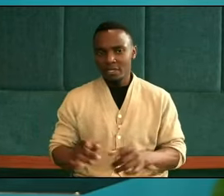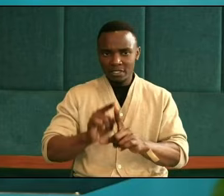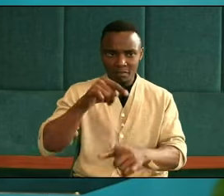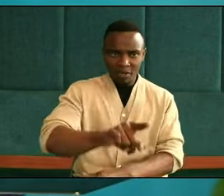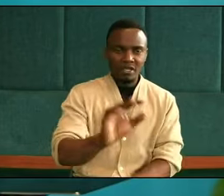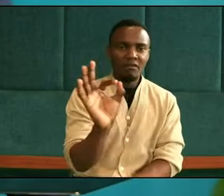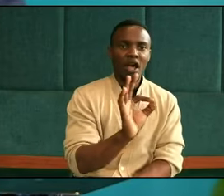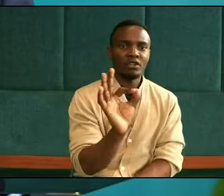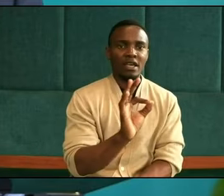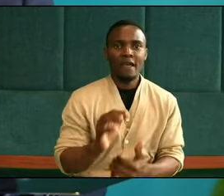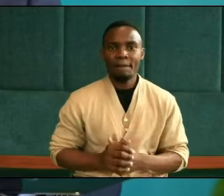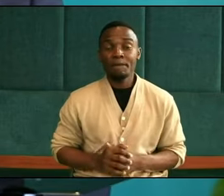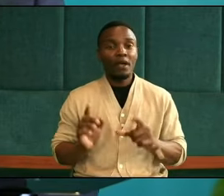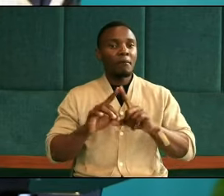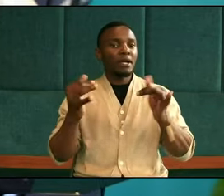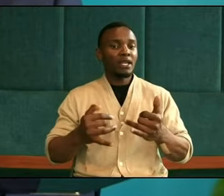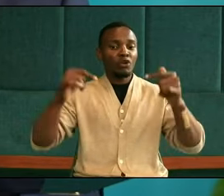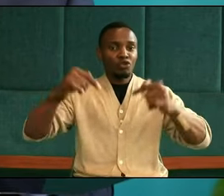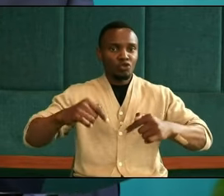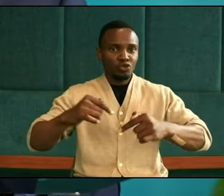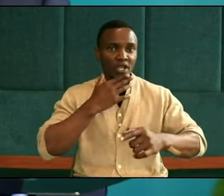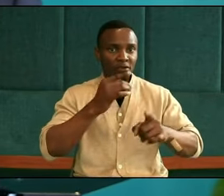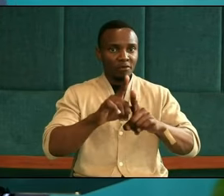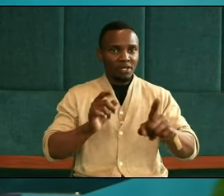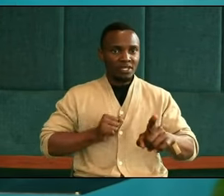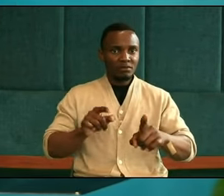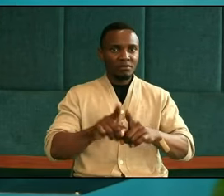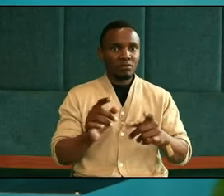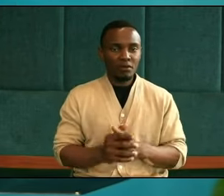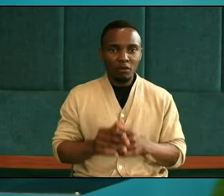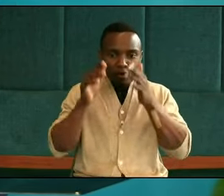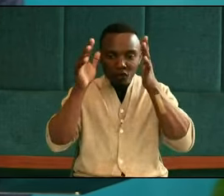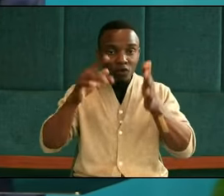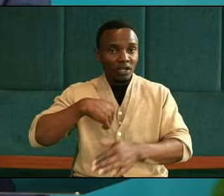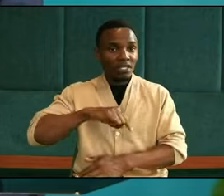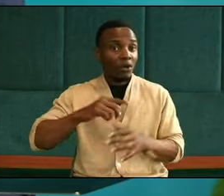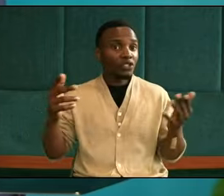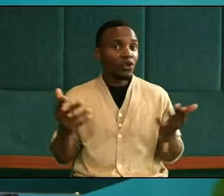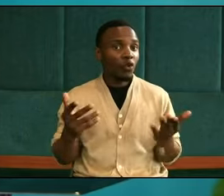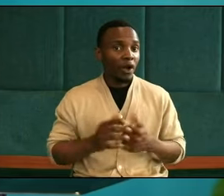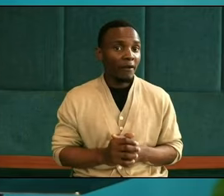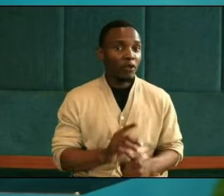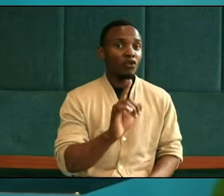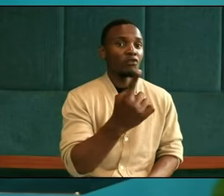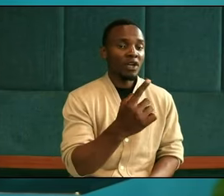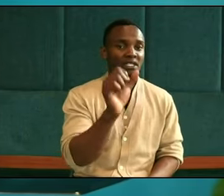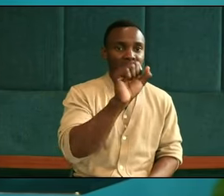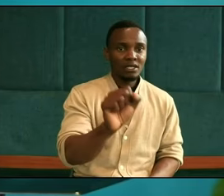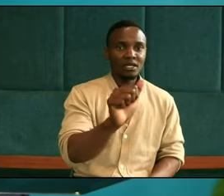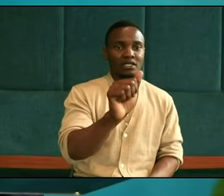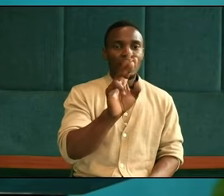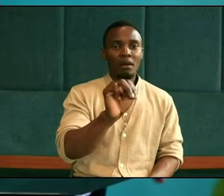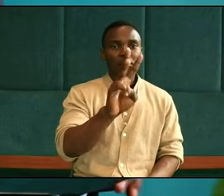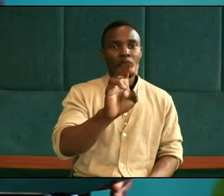outlier. But today, brothers and sisters, our focus is on 1 Samuel chapter